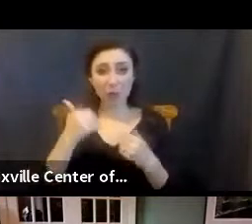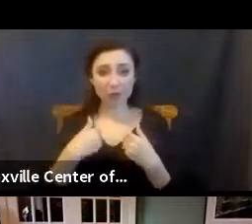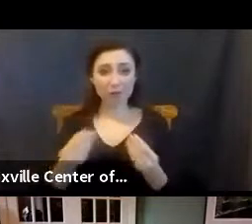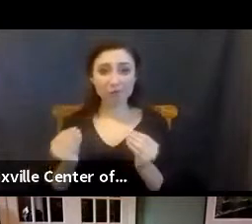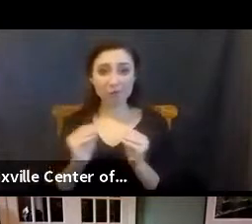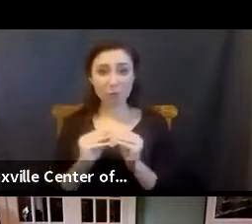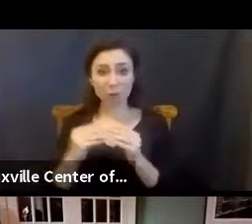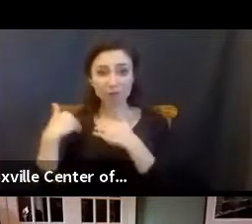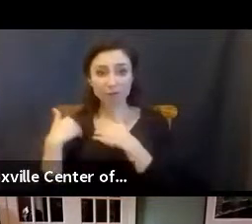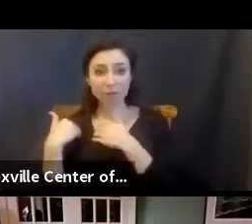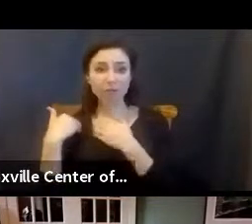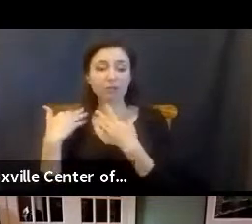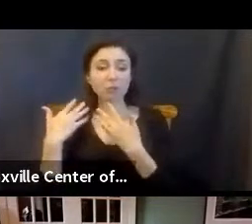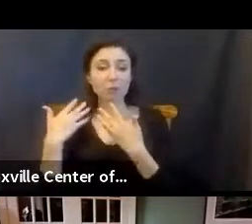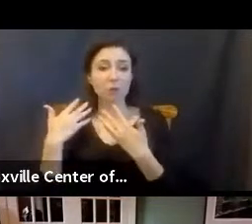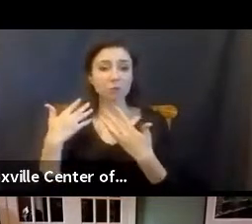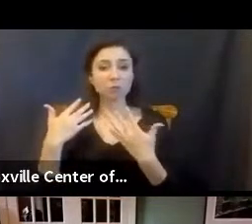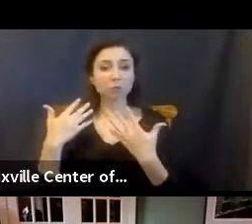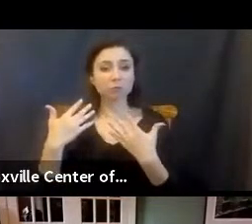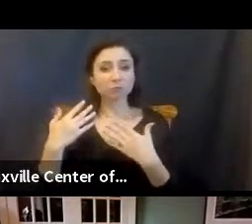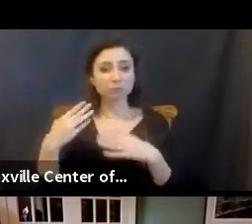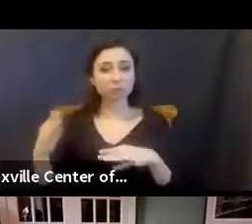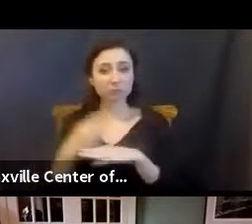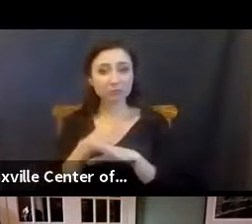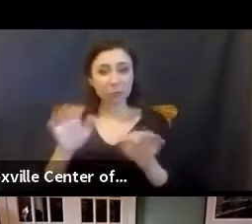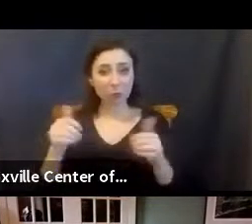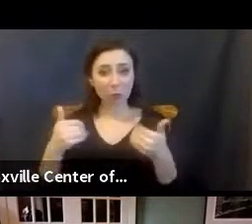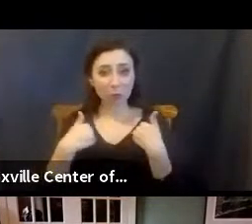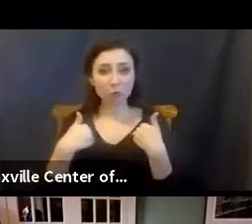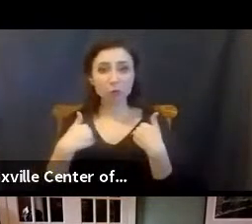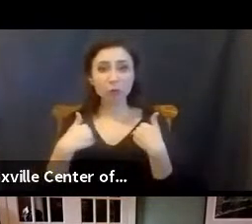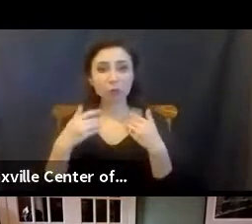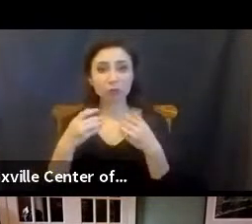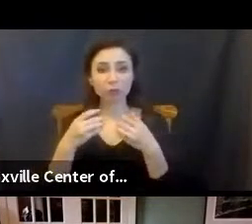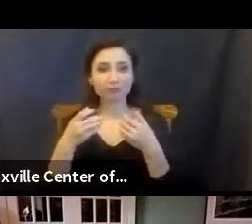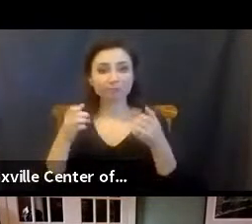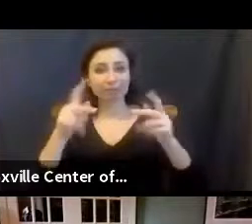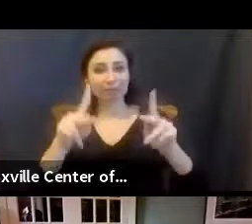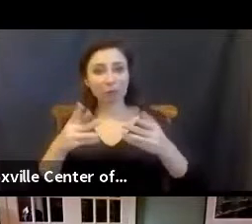responsible business owners. You take the handcuffs off what they're able to do.